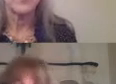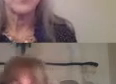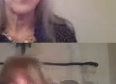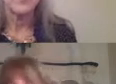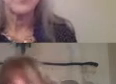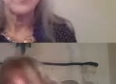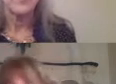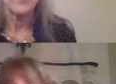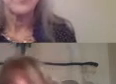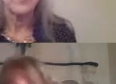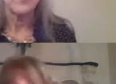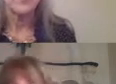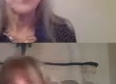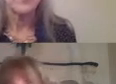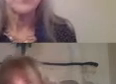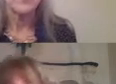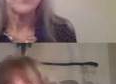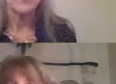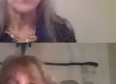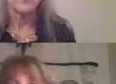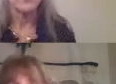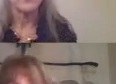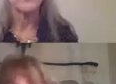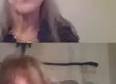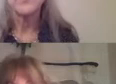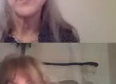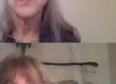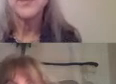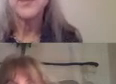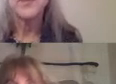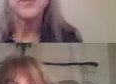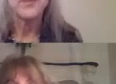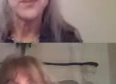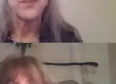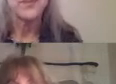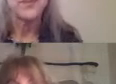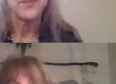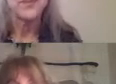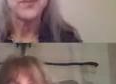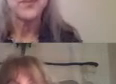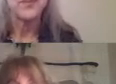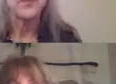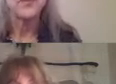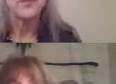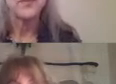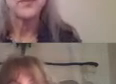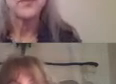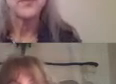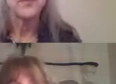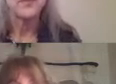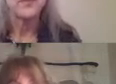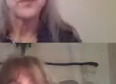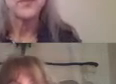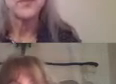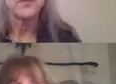are something that is universally appealing, whether they're valuable in their material or whether it's about the style